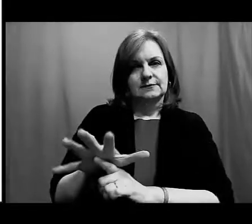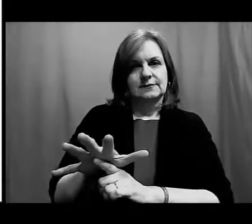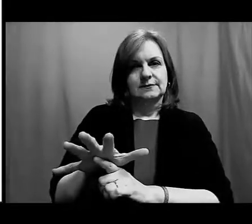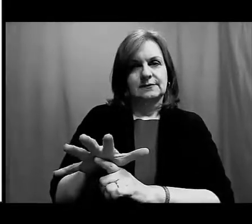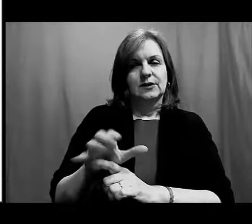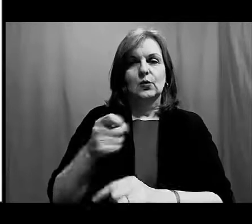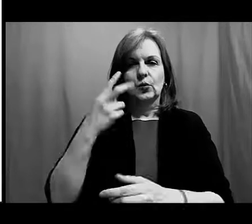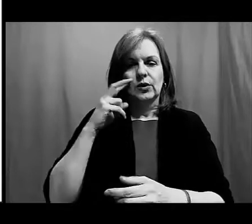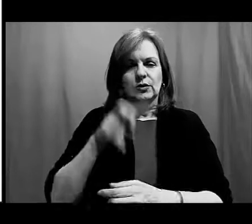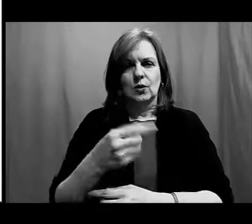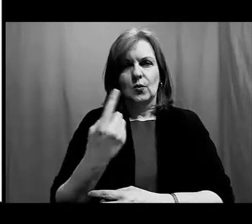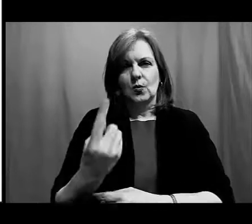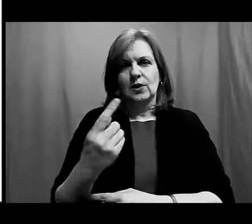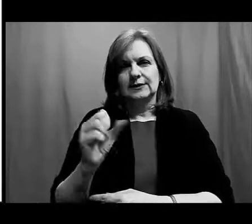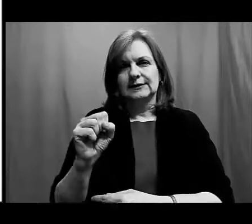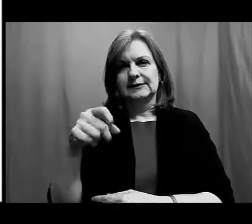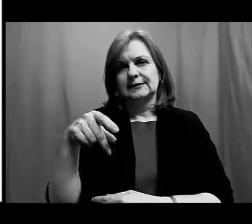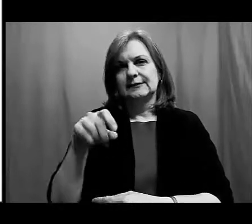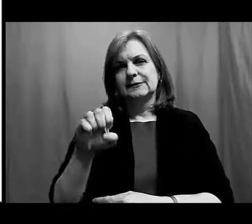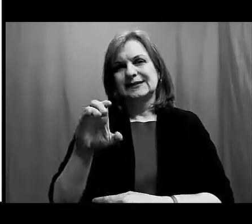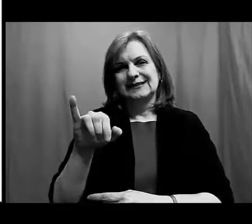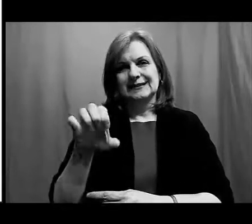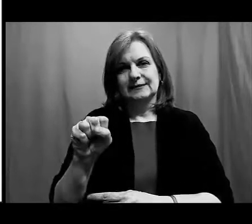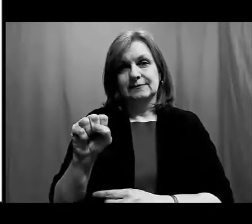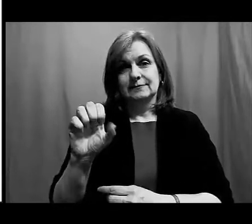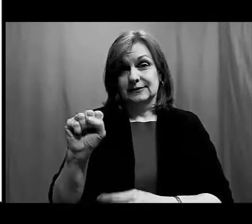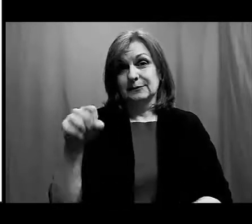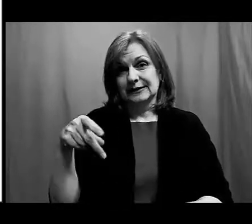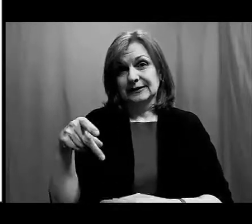influence biodiversity. So we can look at a single species.